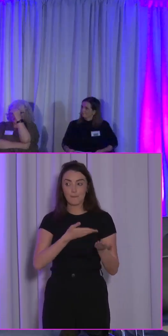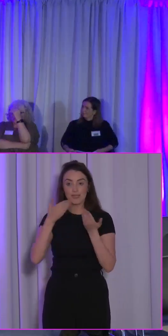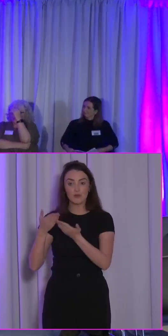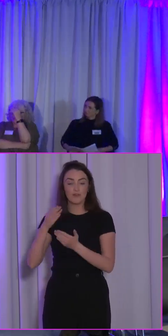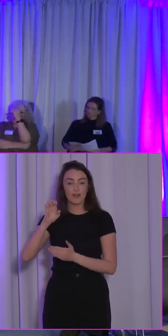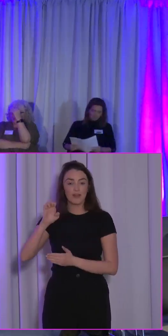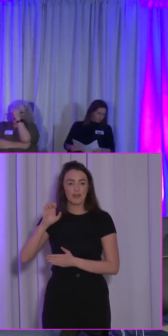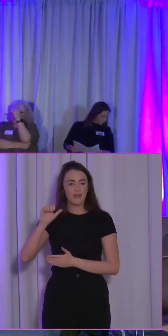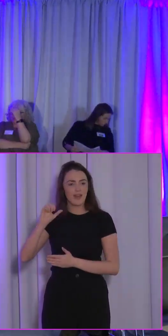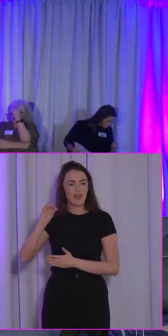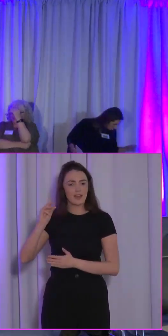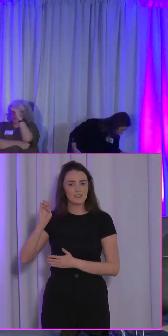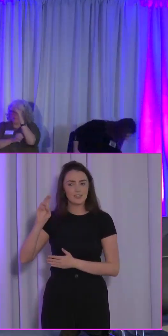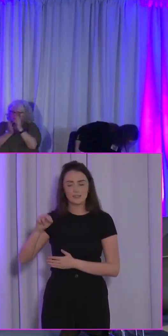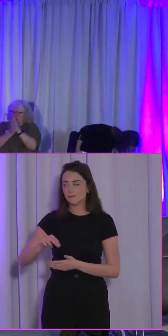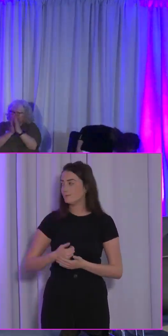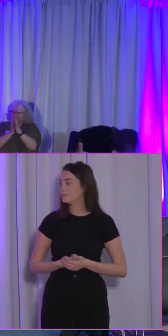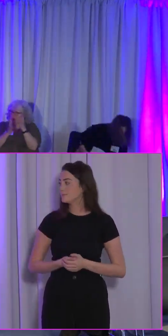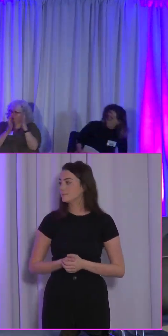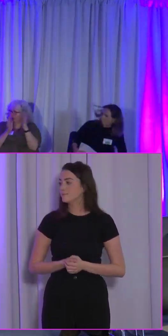Thank you.